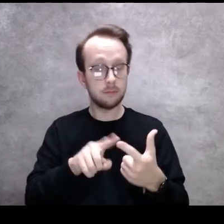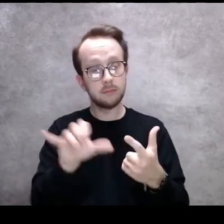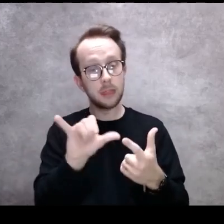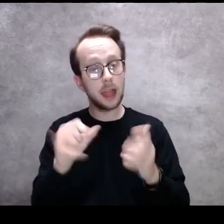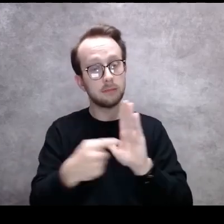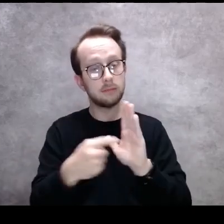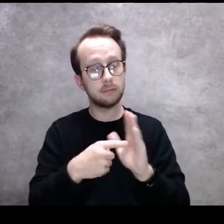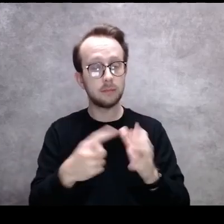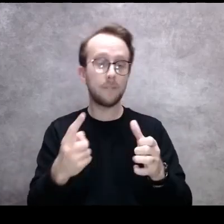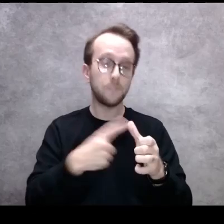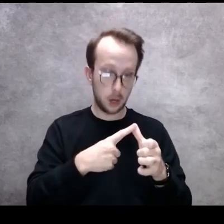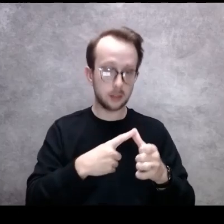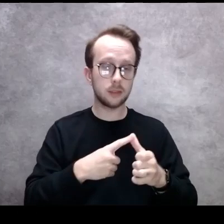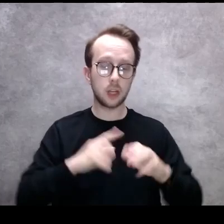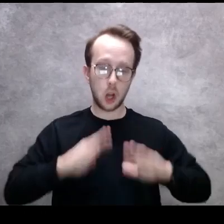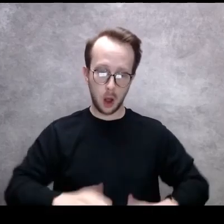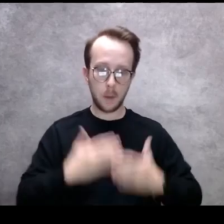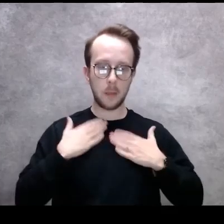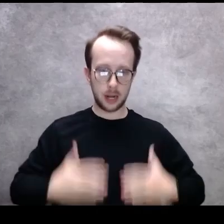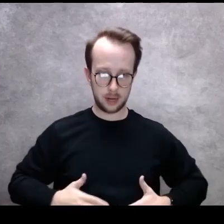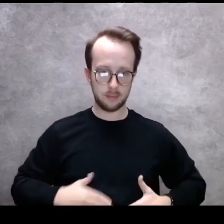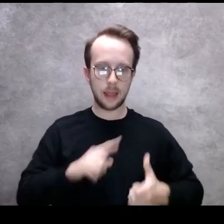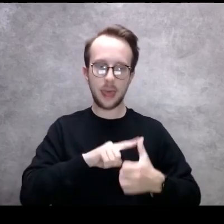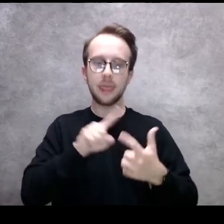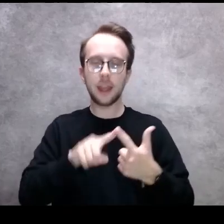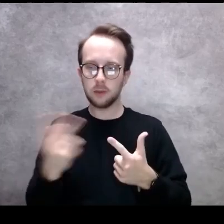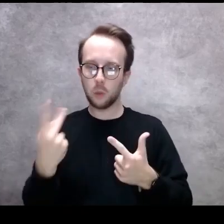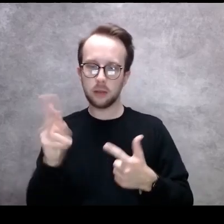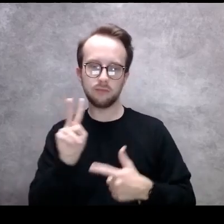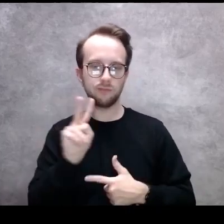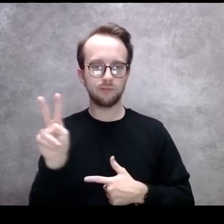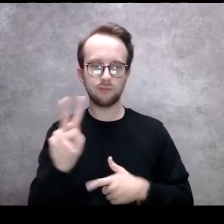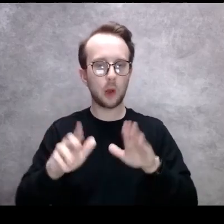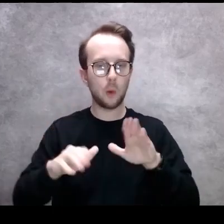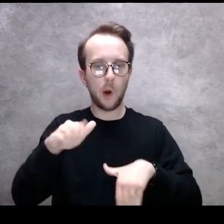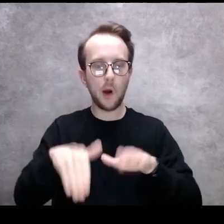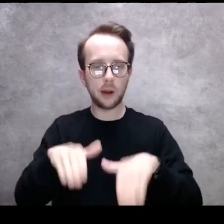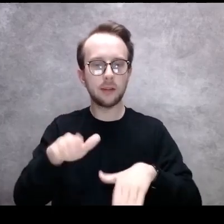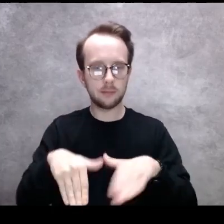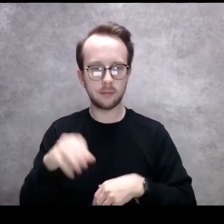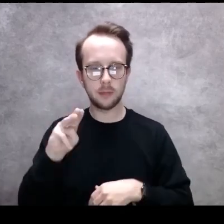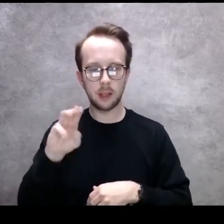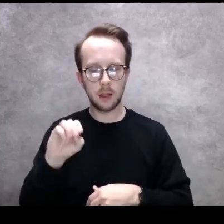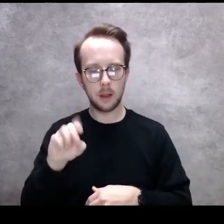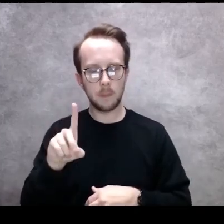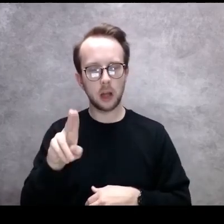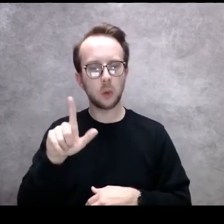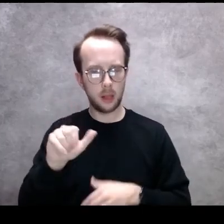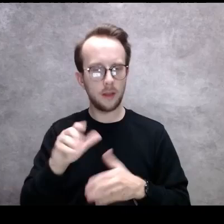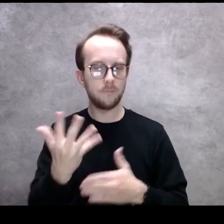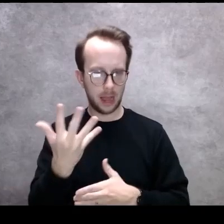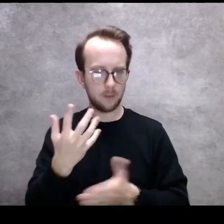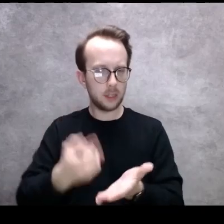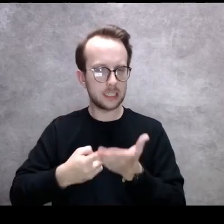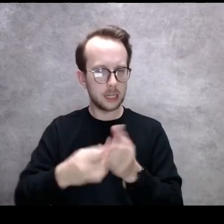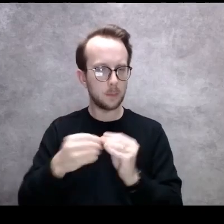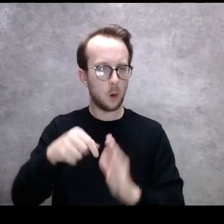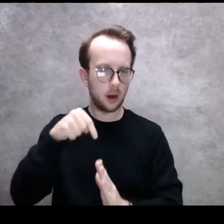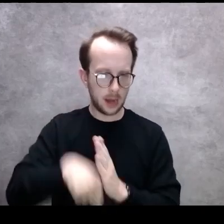down the hall. In Module 5 of this series, we'll talk more about first-then boards and how to use them for